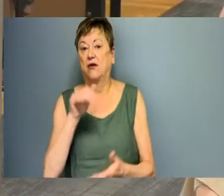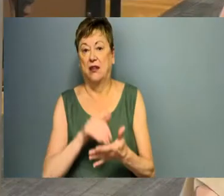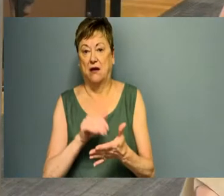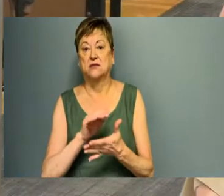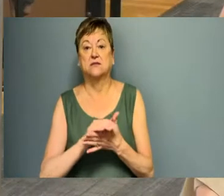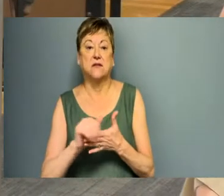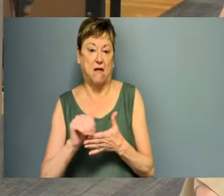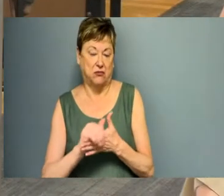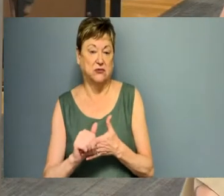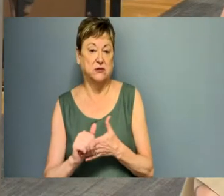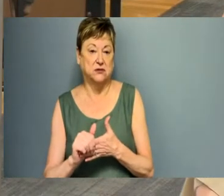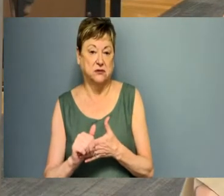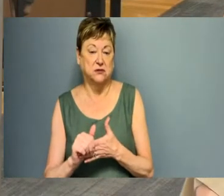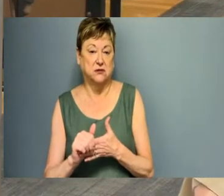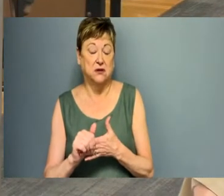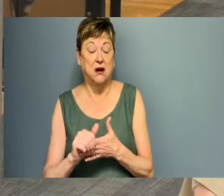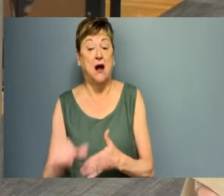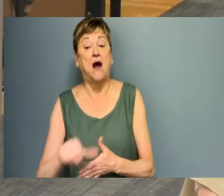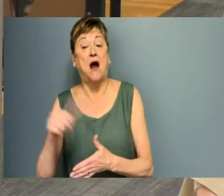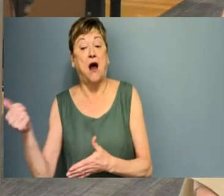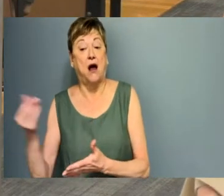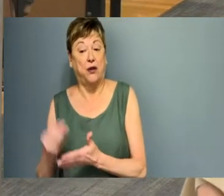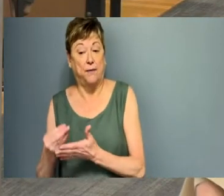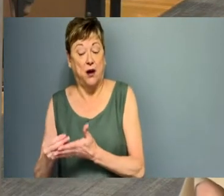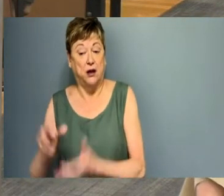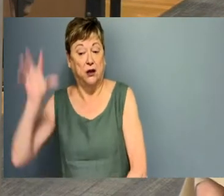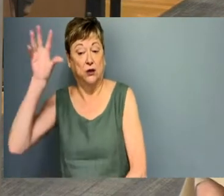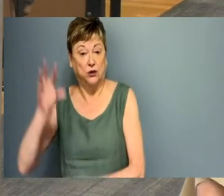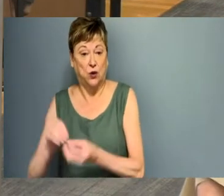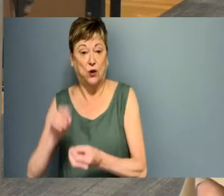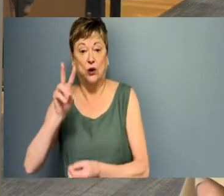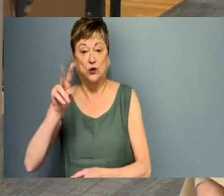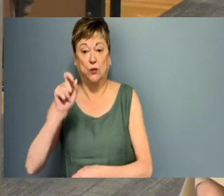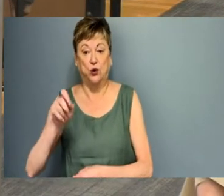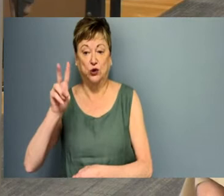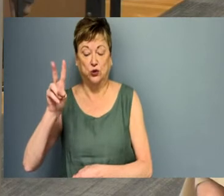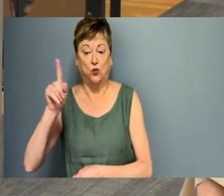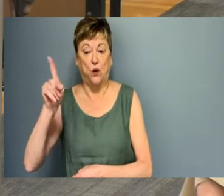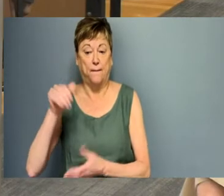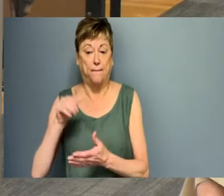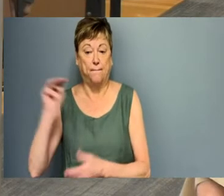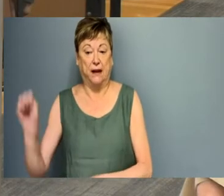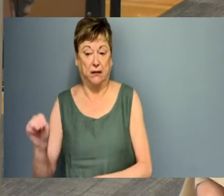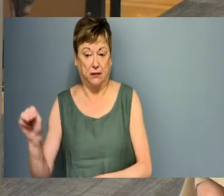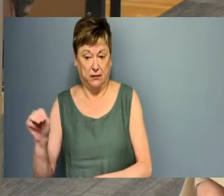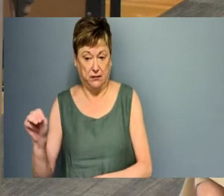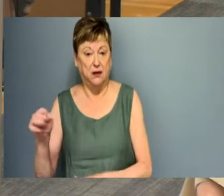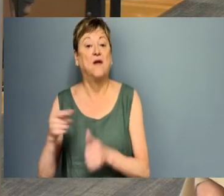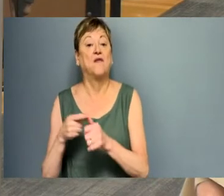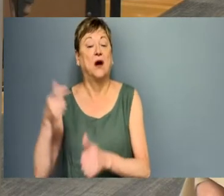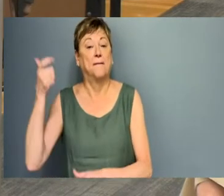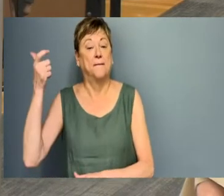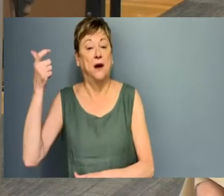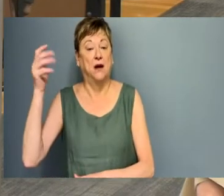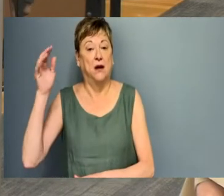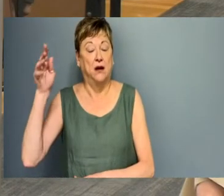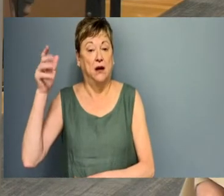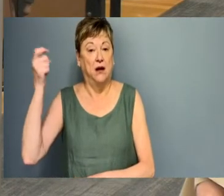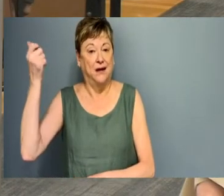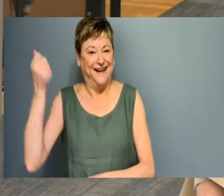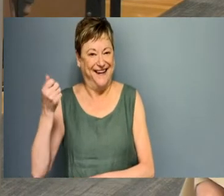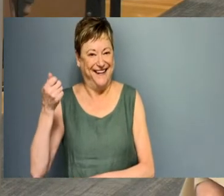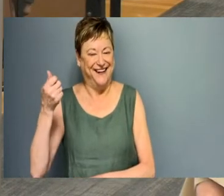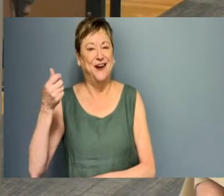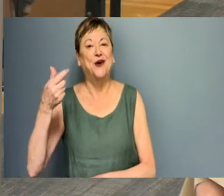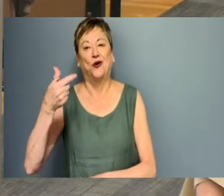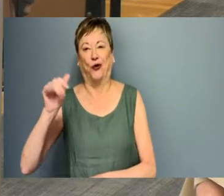project. The rest of the funding, totaling $2.1 million, came from grants. And you'll see the grants lined up on top. So we